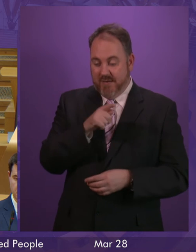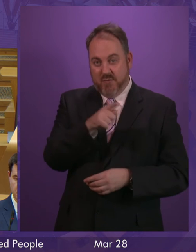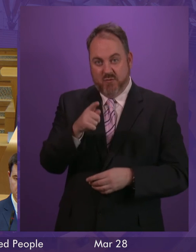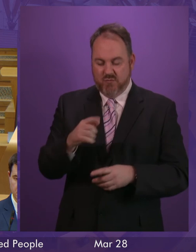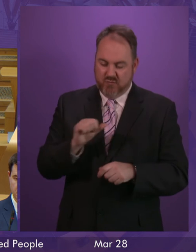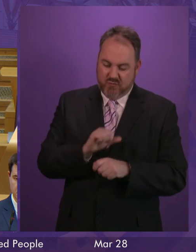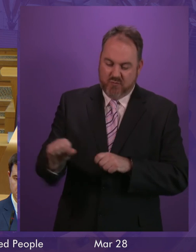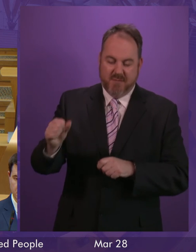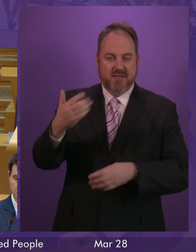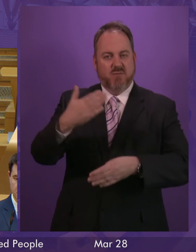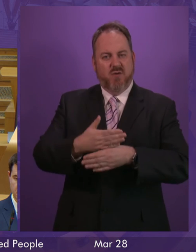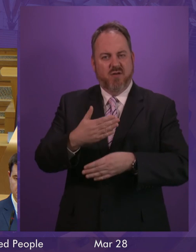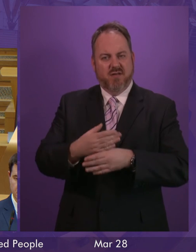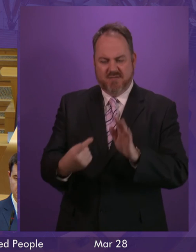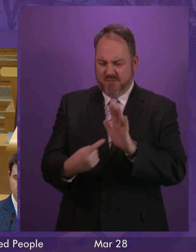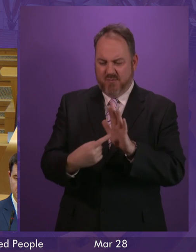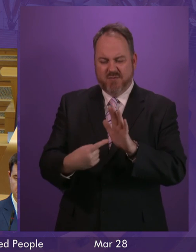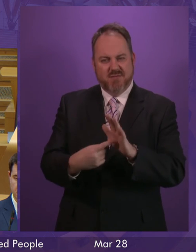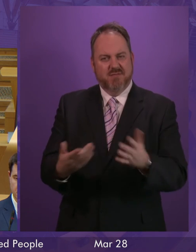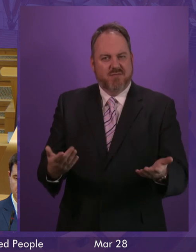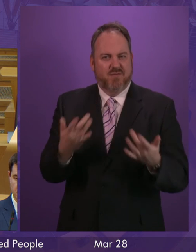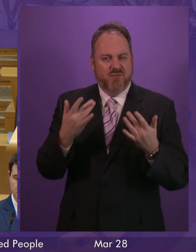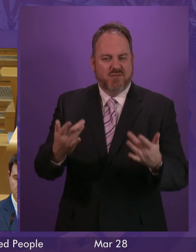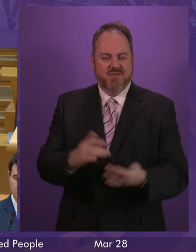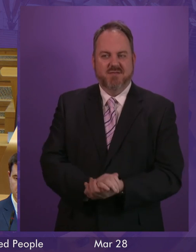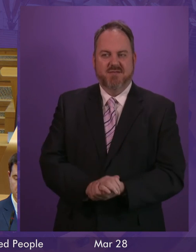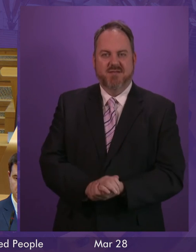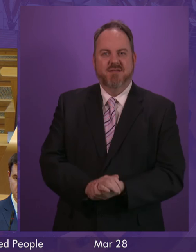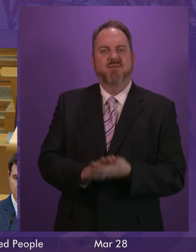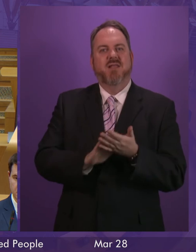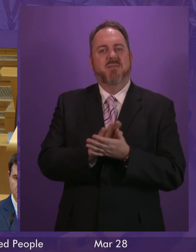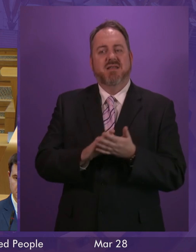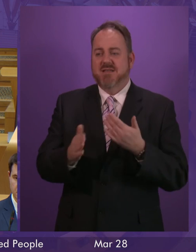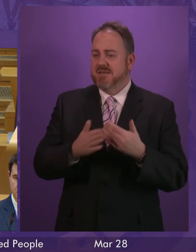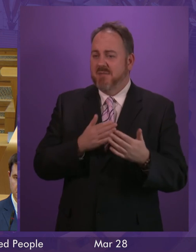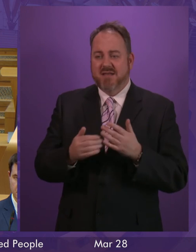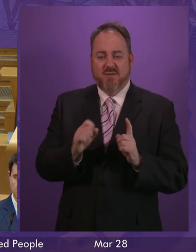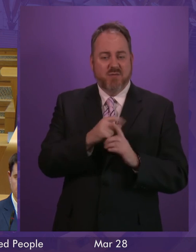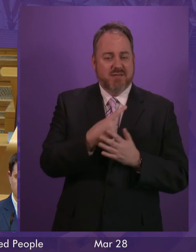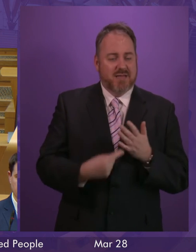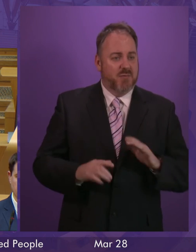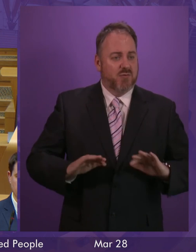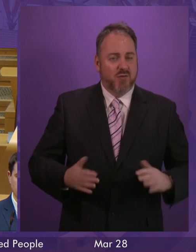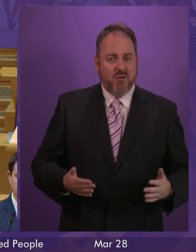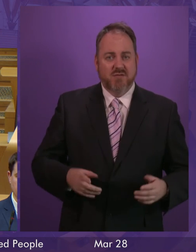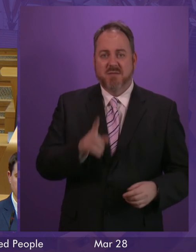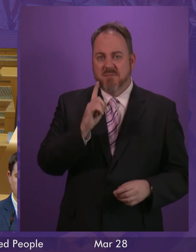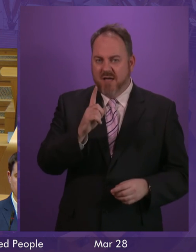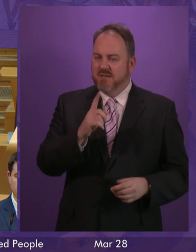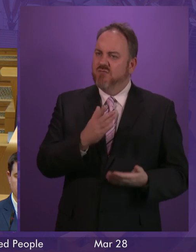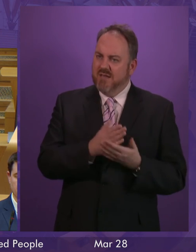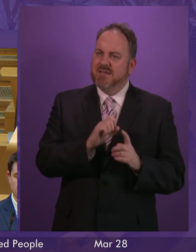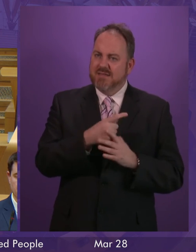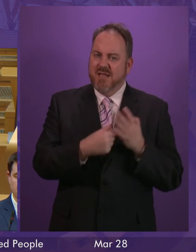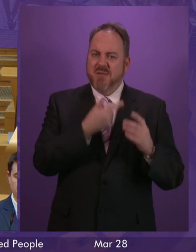your best work, is something that everyone needs, whether you have a disability or not, but is particularly needed for people with disabilities.